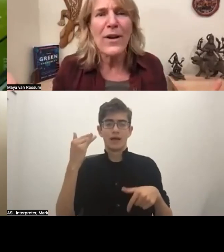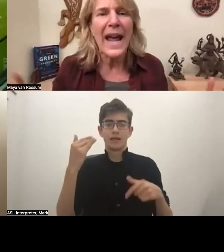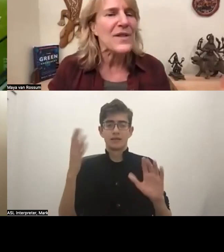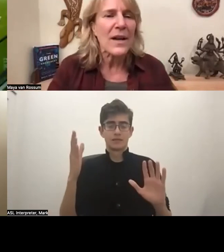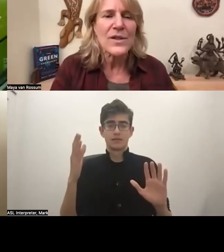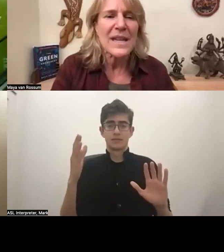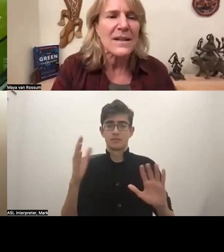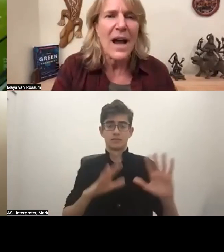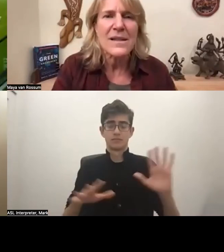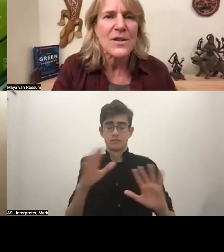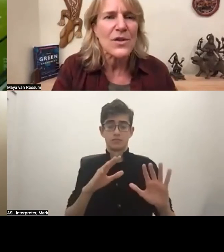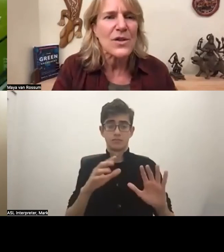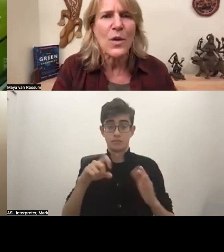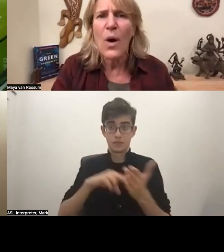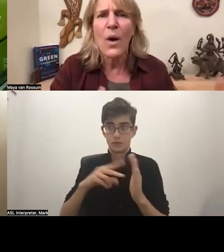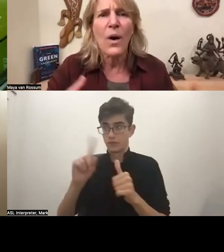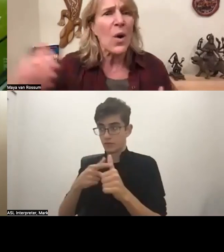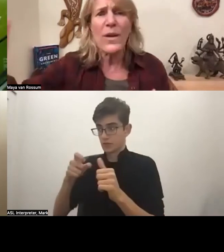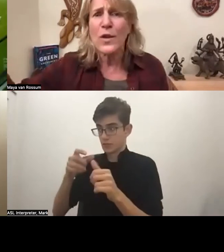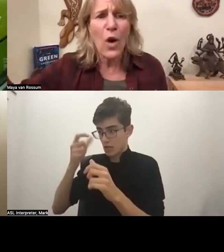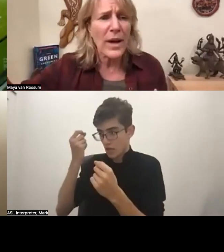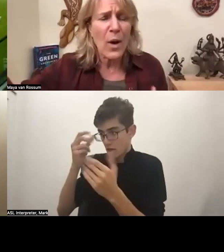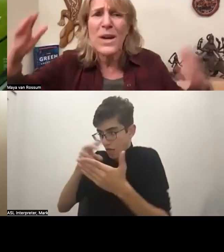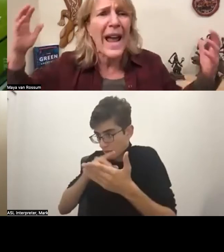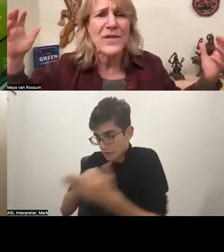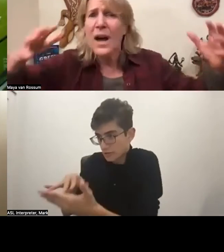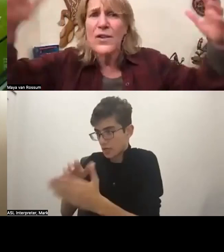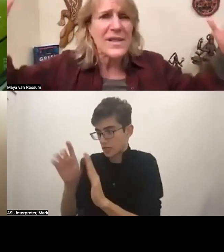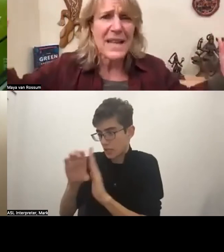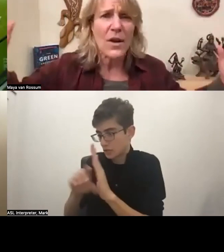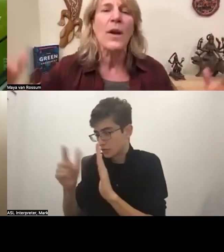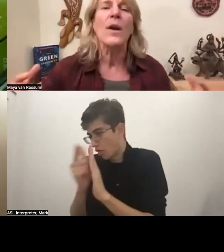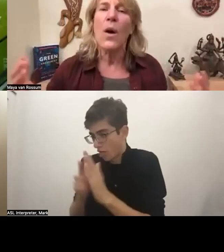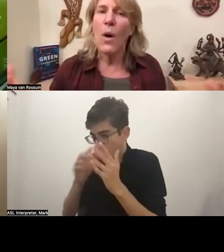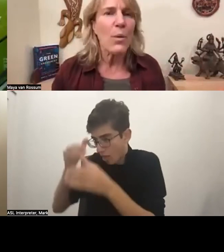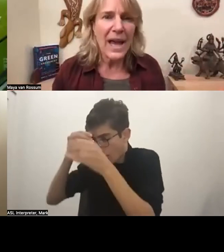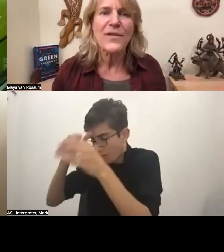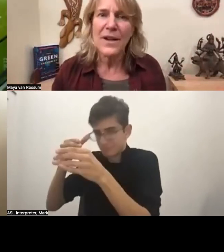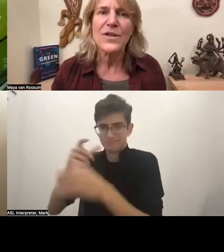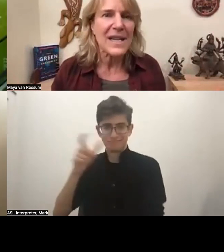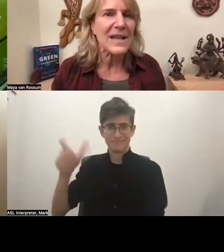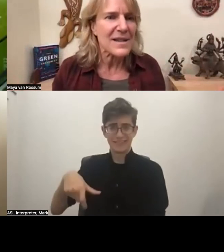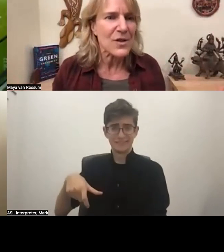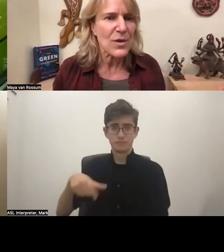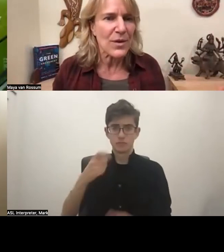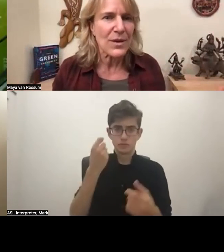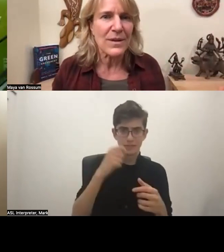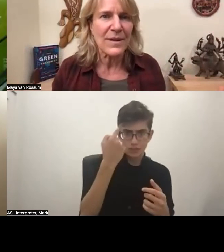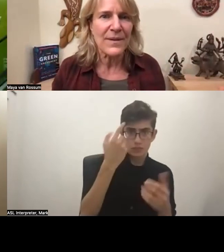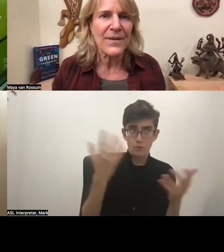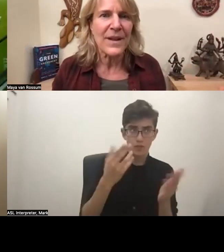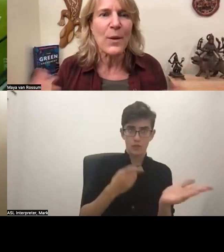we don't have to understand constitutional law or the law at all. We don't have to understand, all we have to understand is the